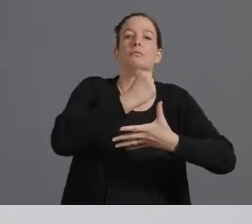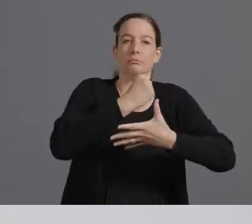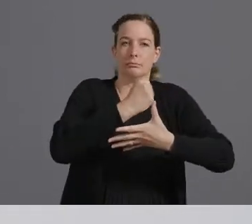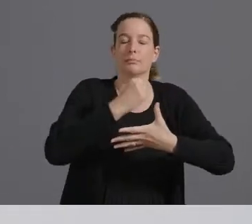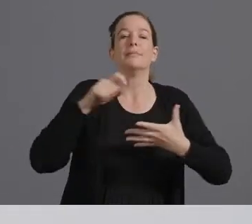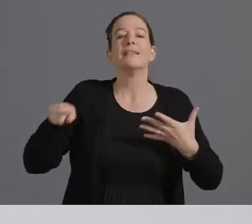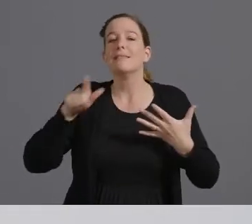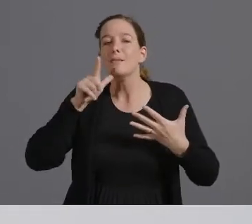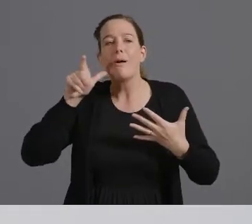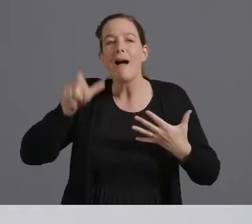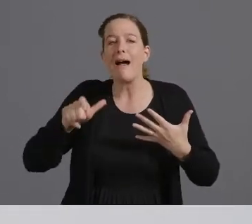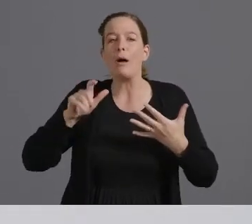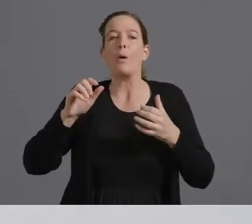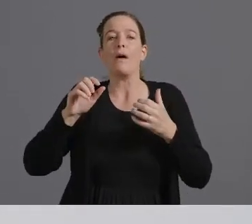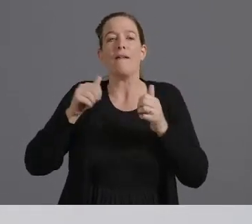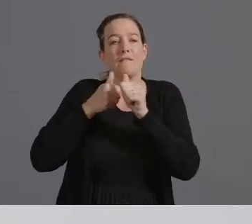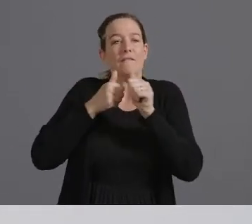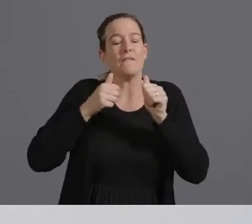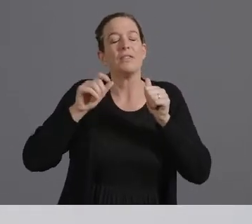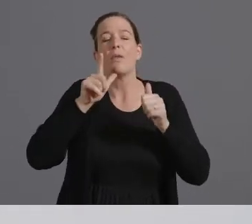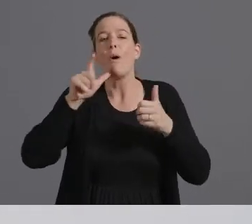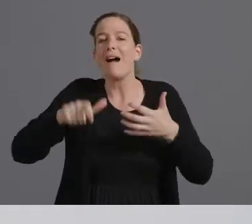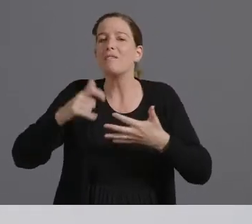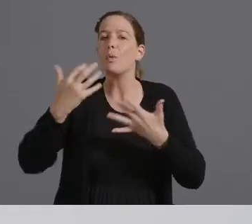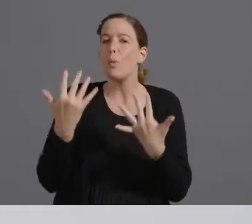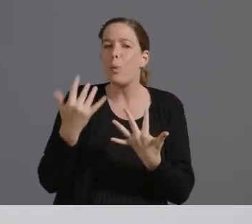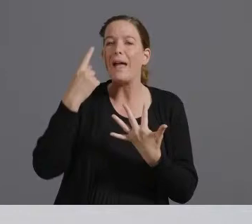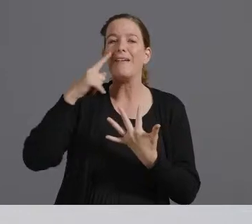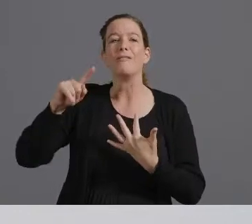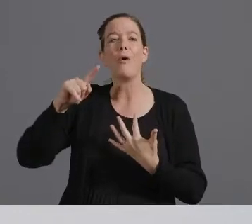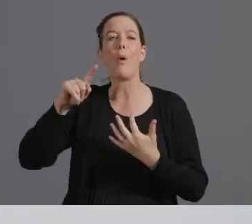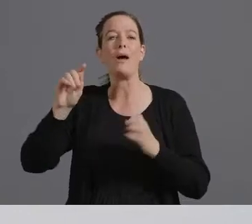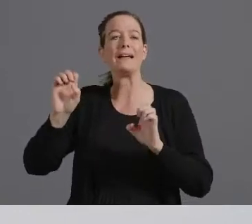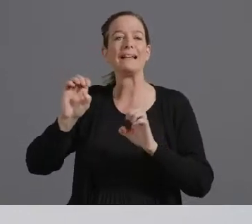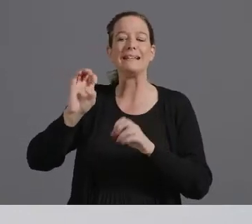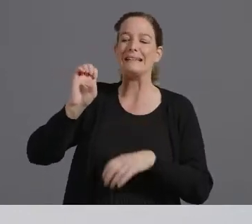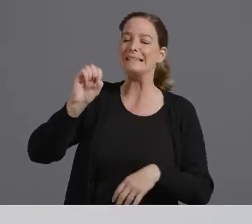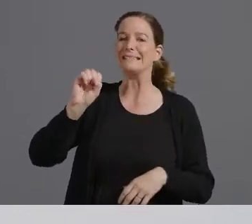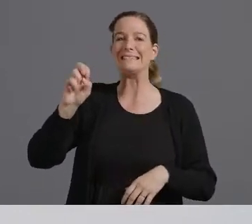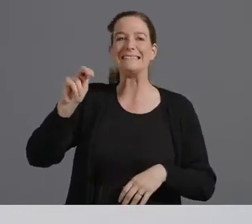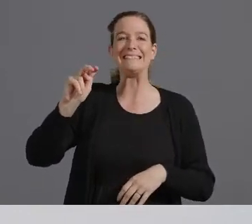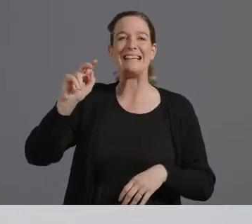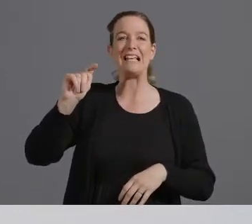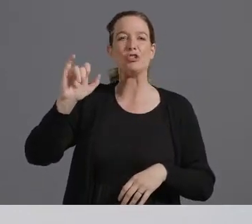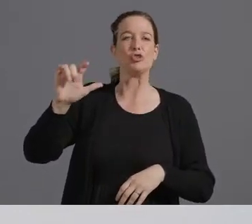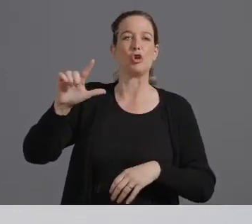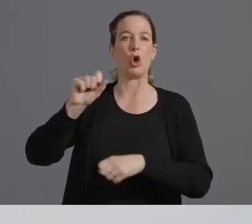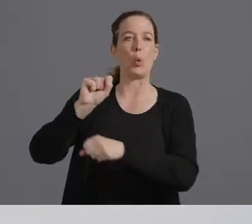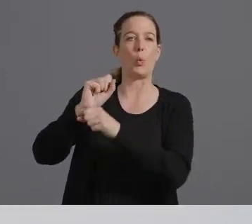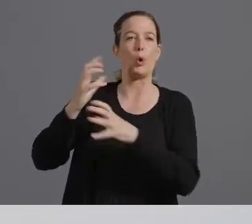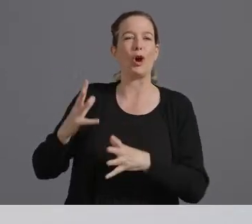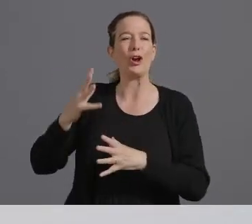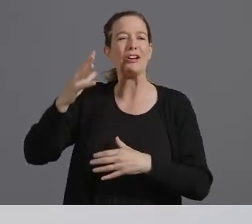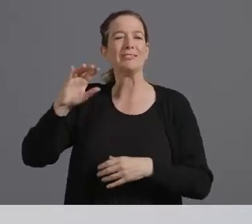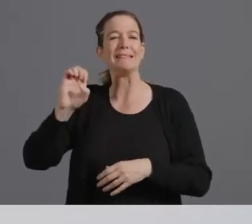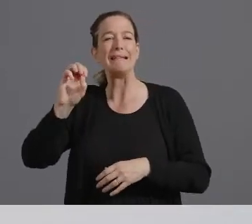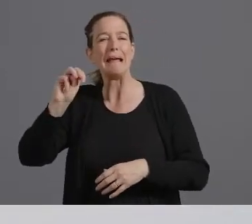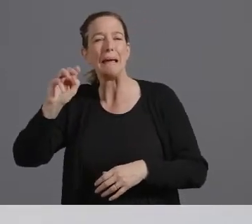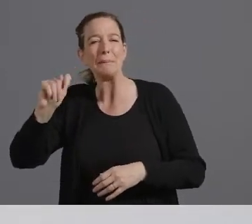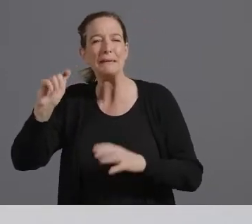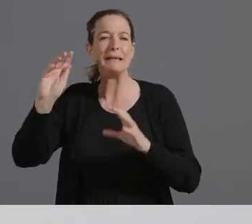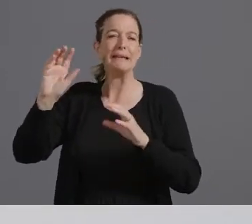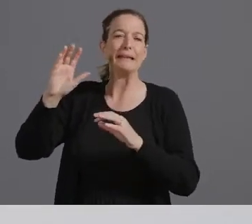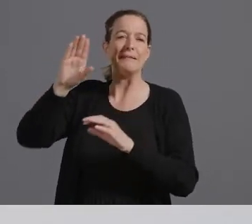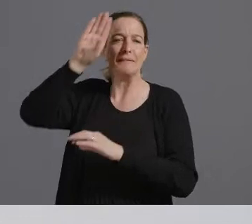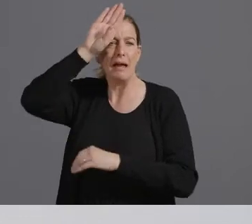essential workers, which was extensive in Arizona under our previous phases, to be vaccinated, because those with medical conditions weren't